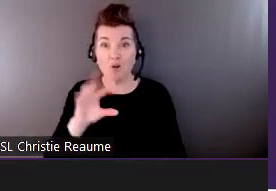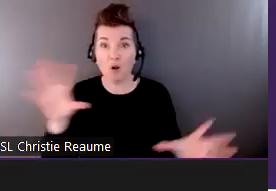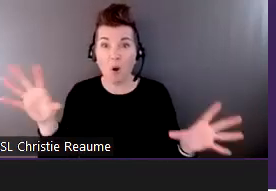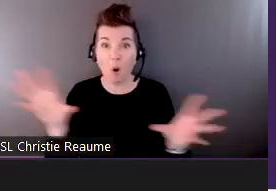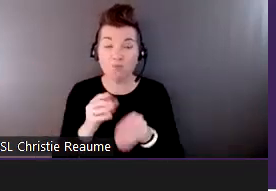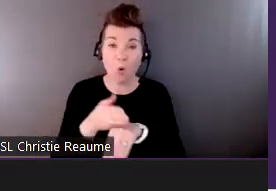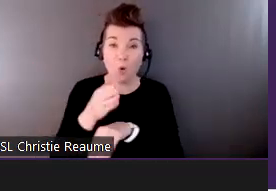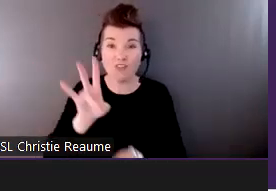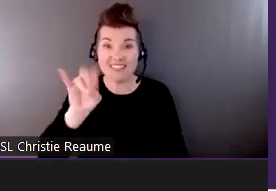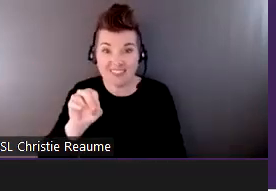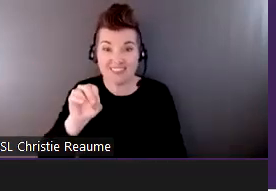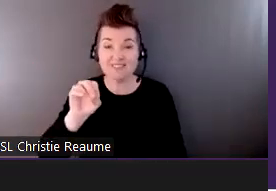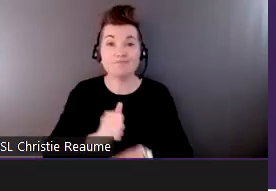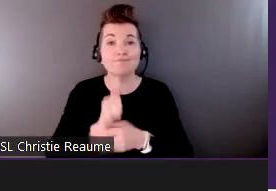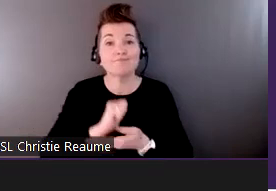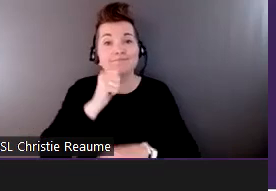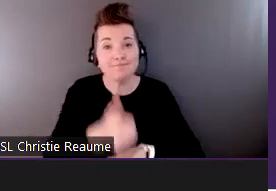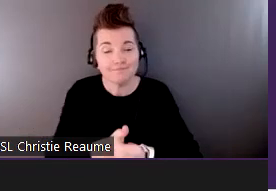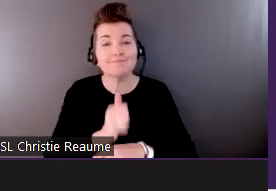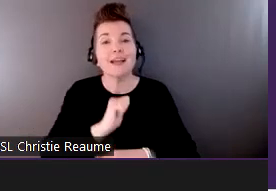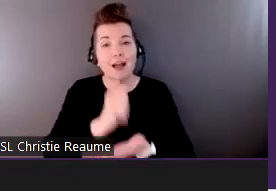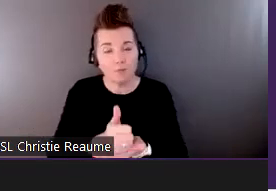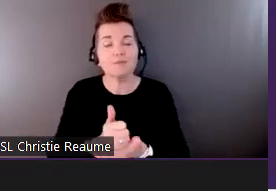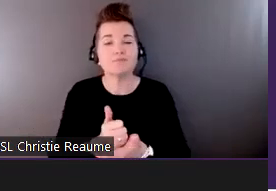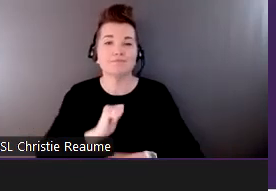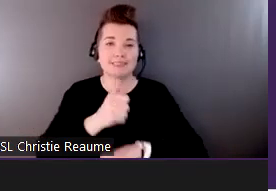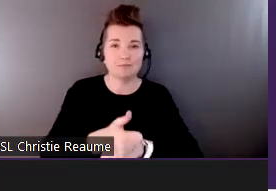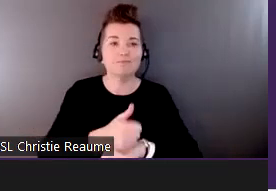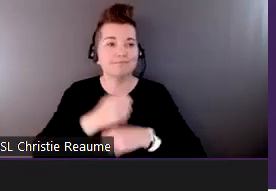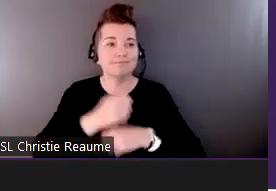and implementation so welcome Emily